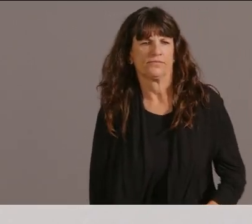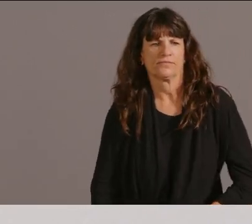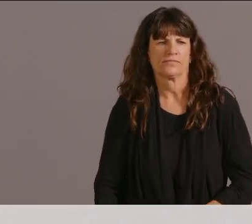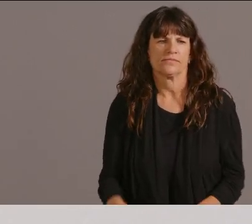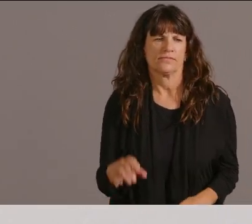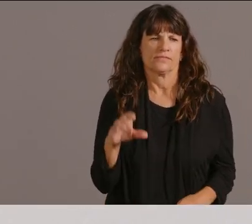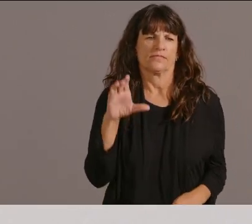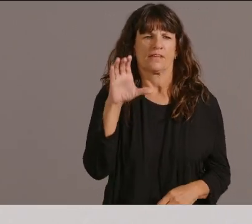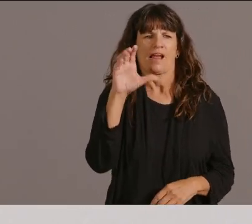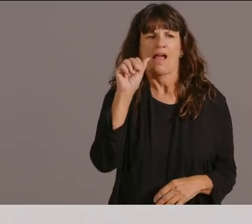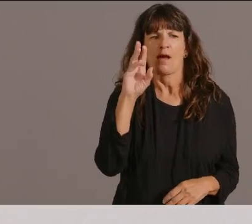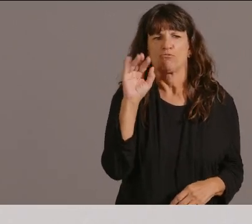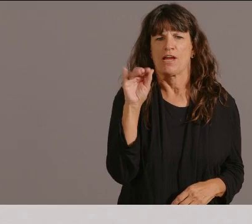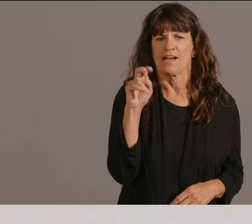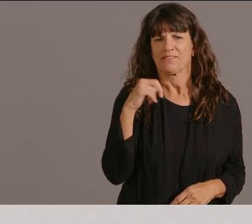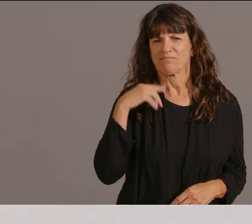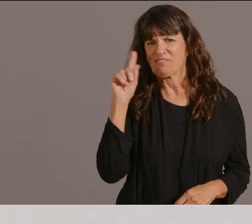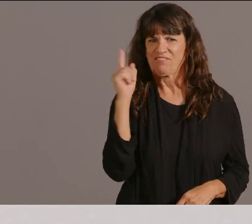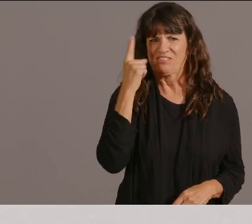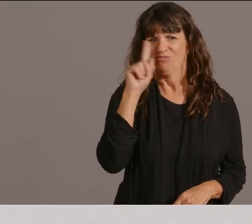Cameron.